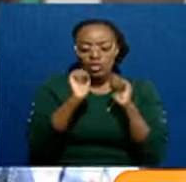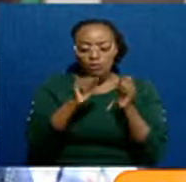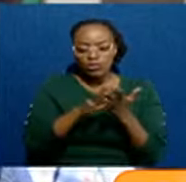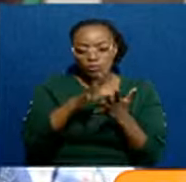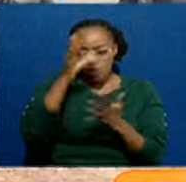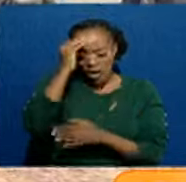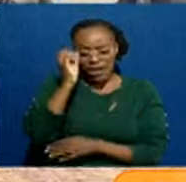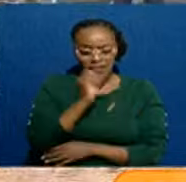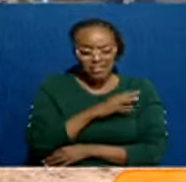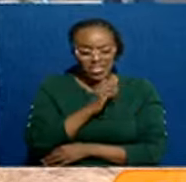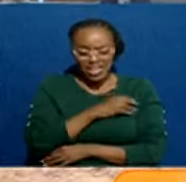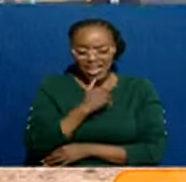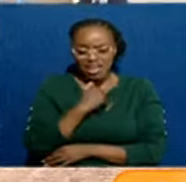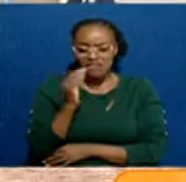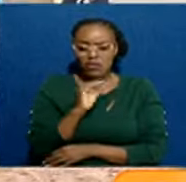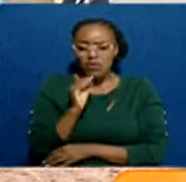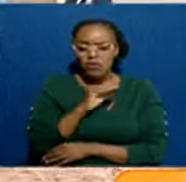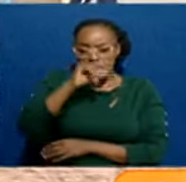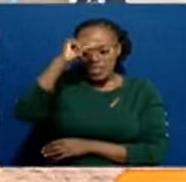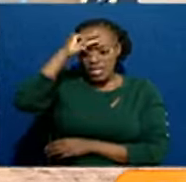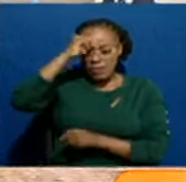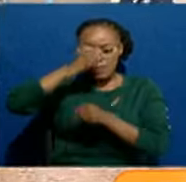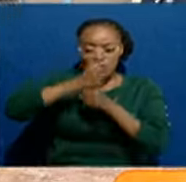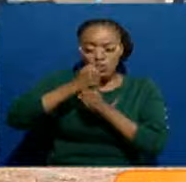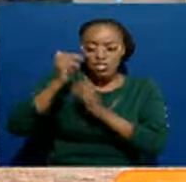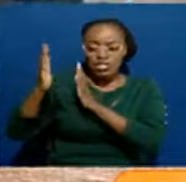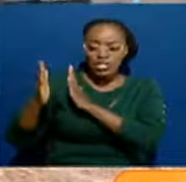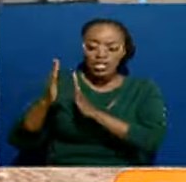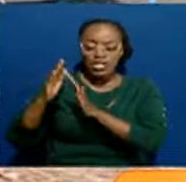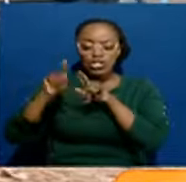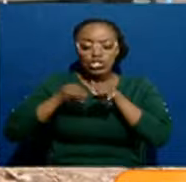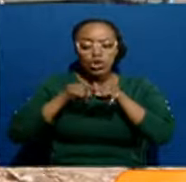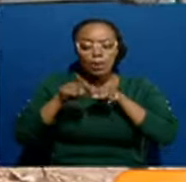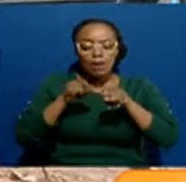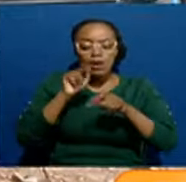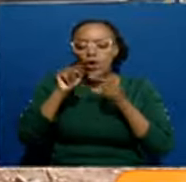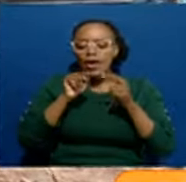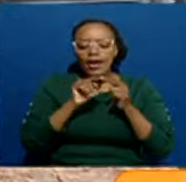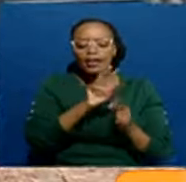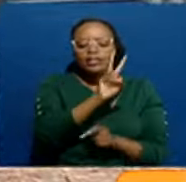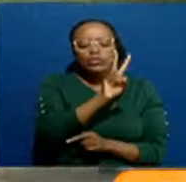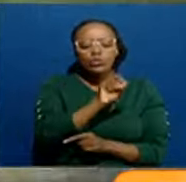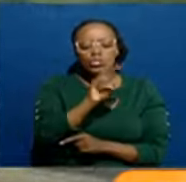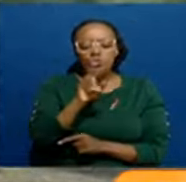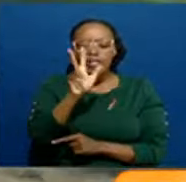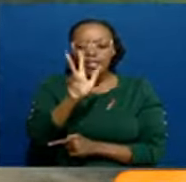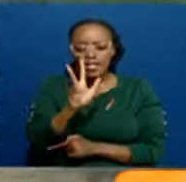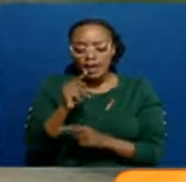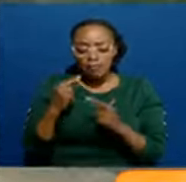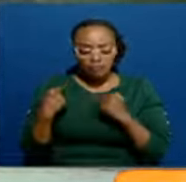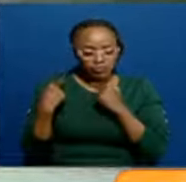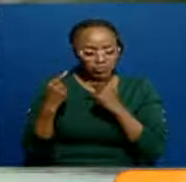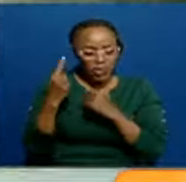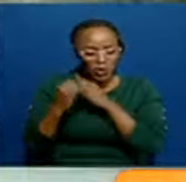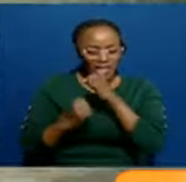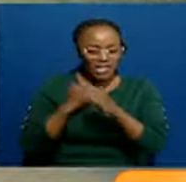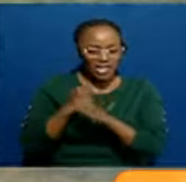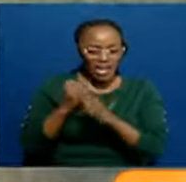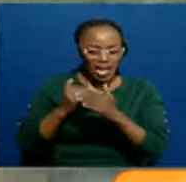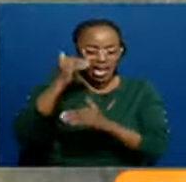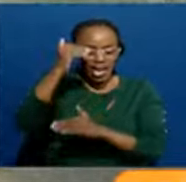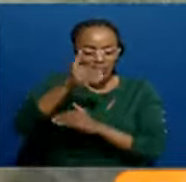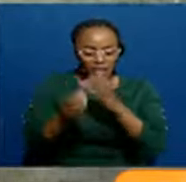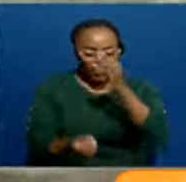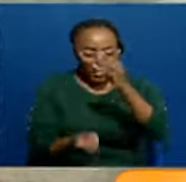of being attacked. The government has been conducting a security operation since 2023. But a year after the operation